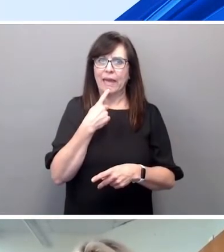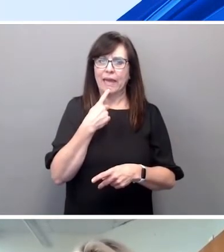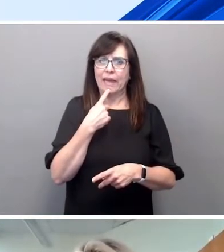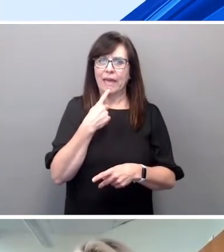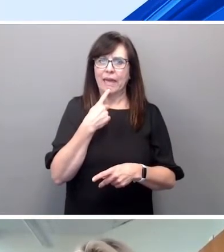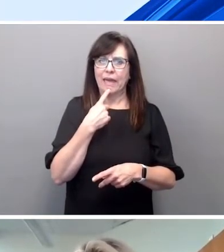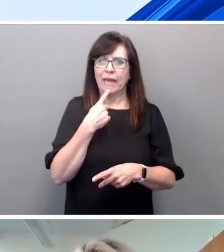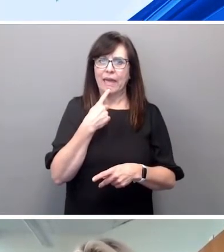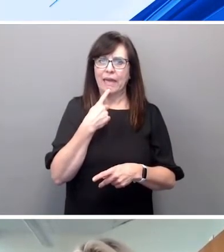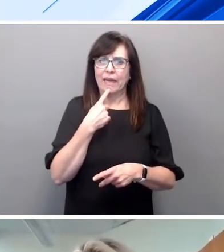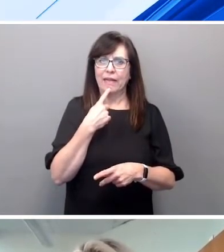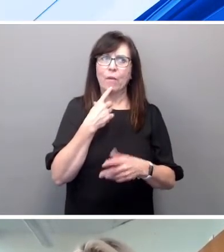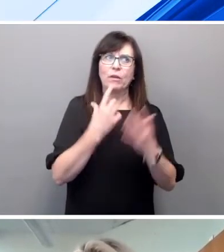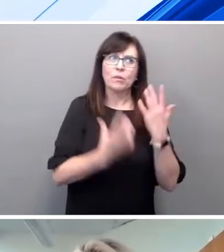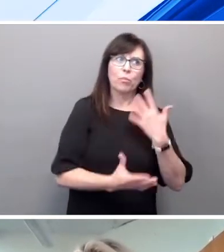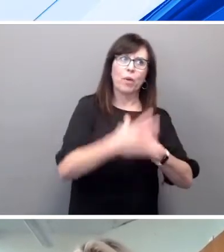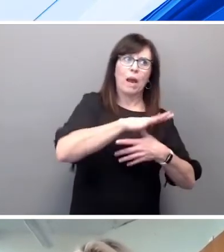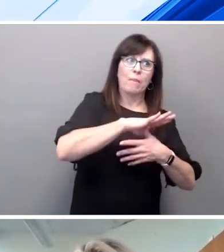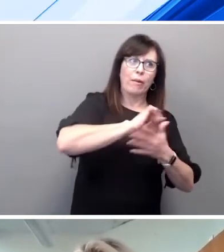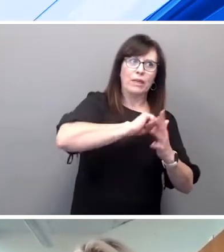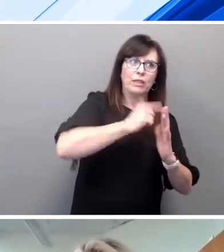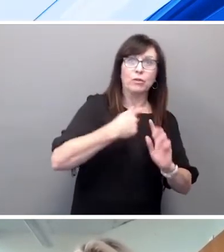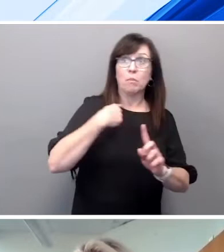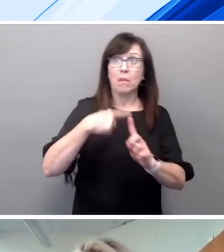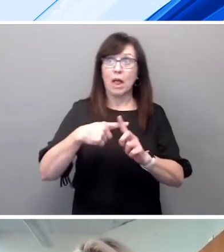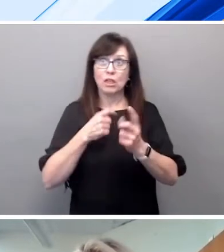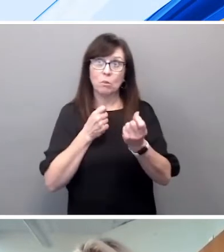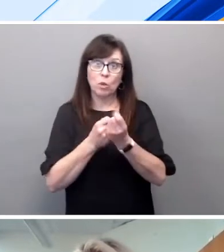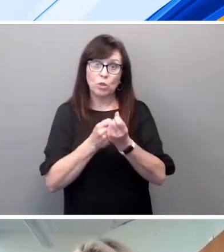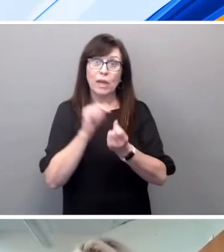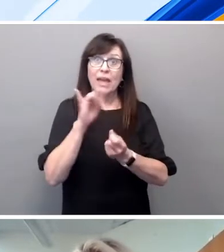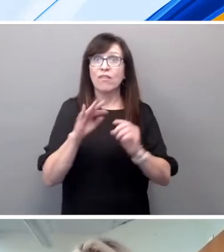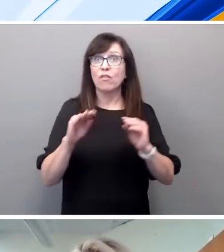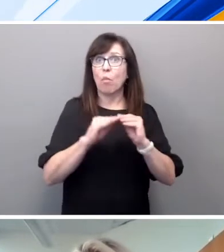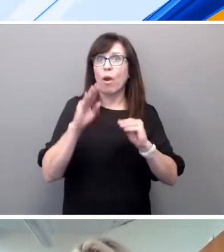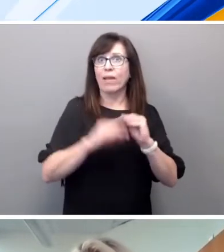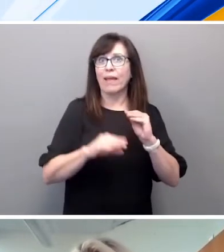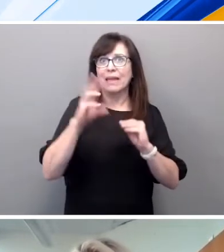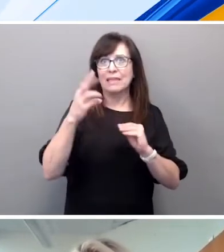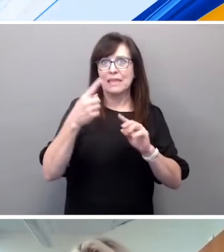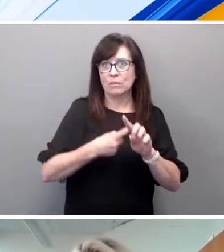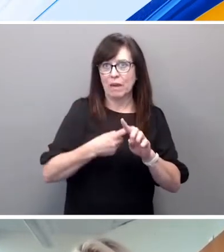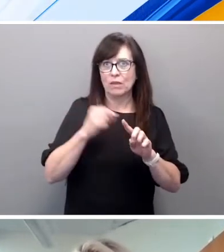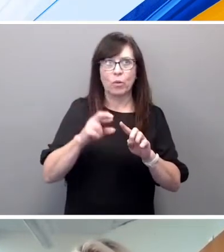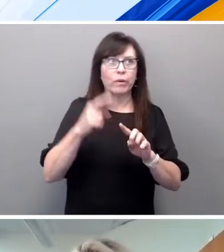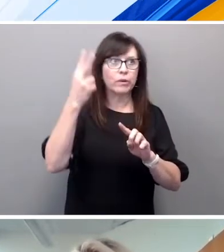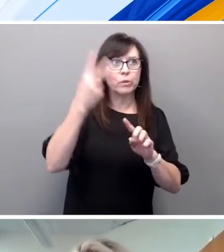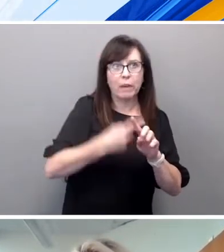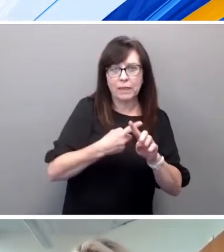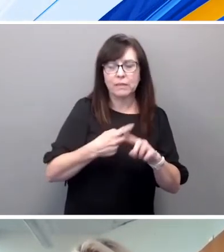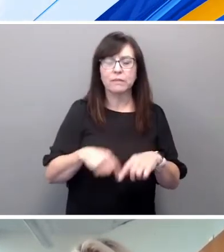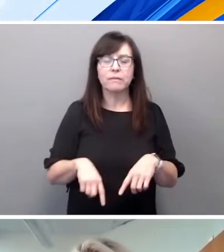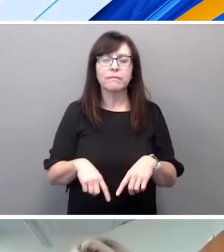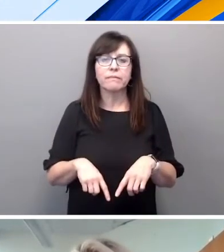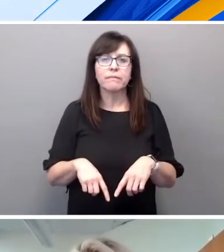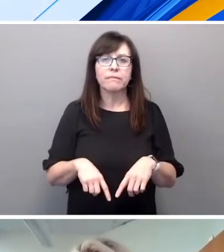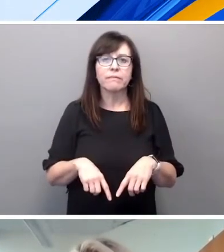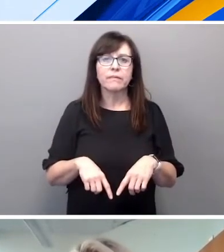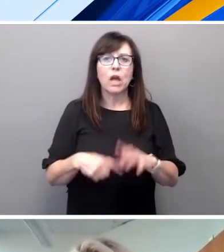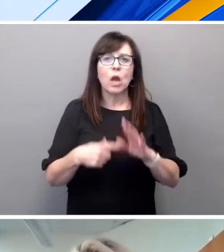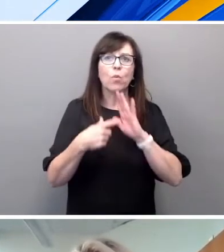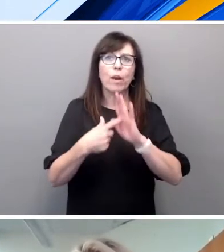series and a booster, if it's been more than 6 months or 2 months, represents